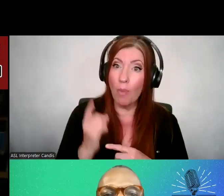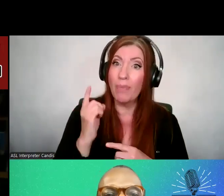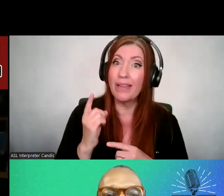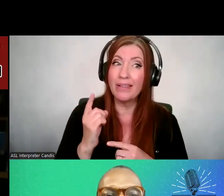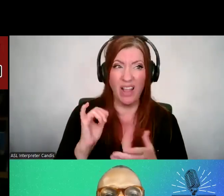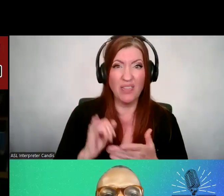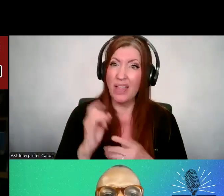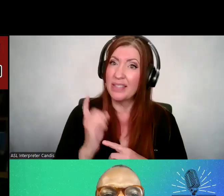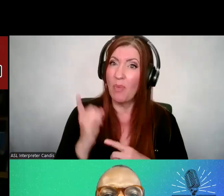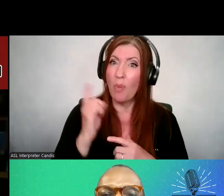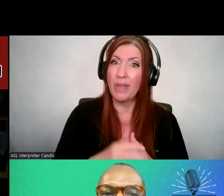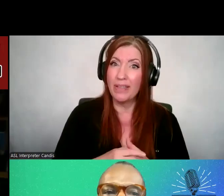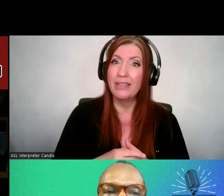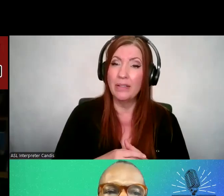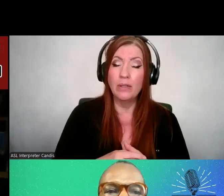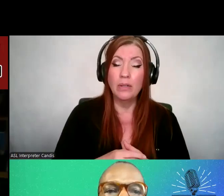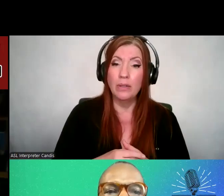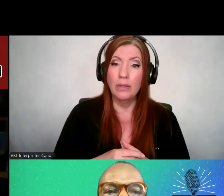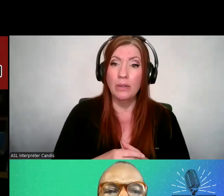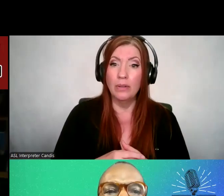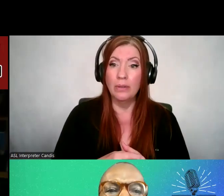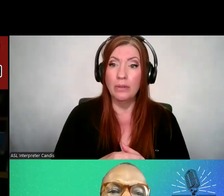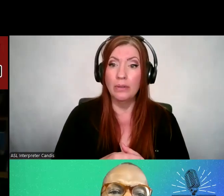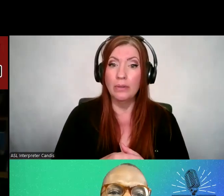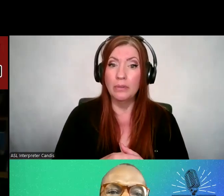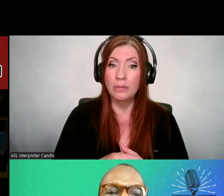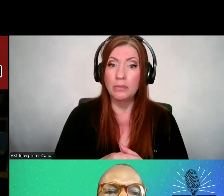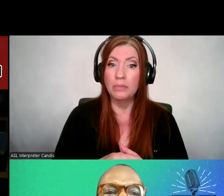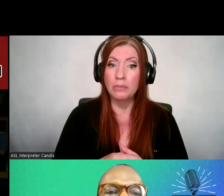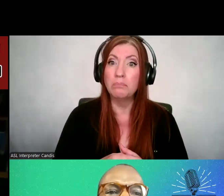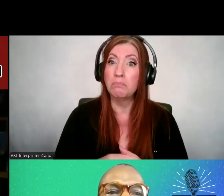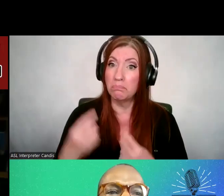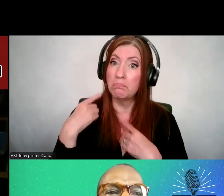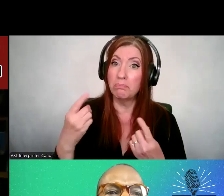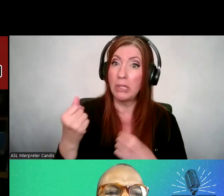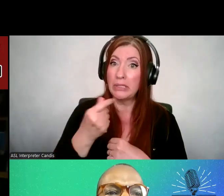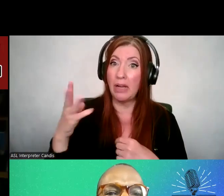a time. Over the past several days,